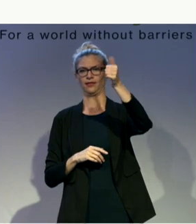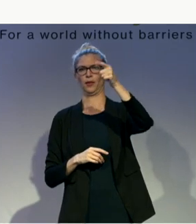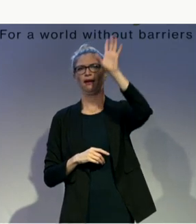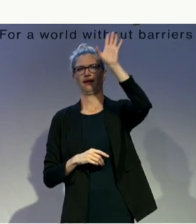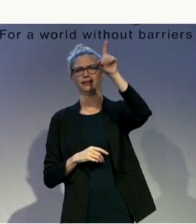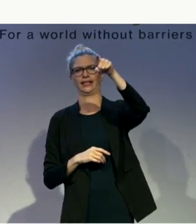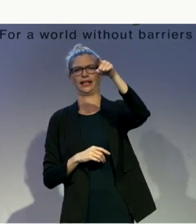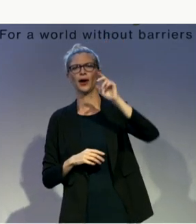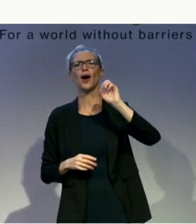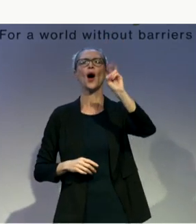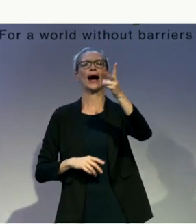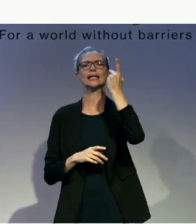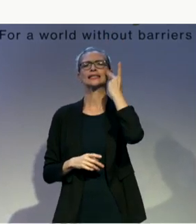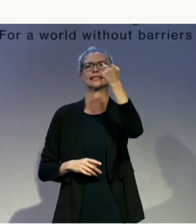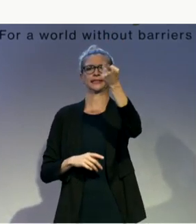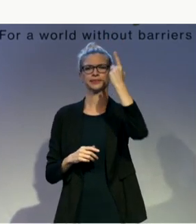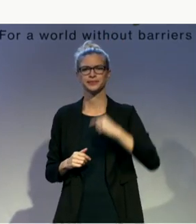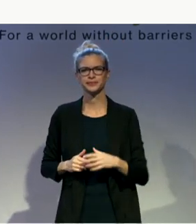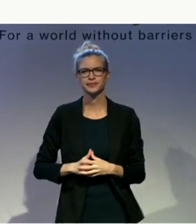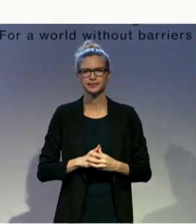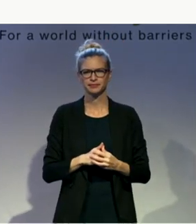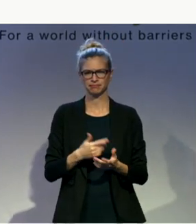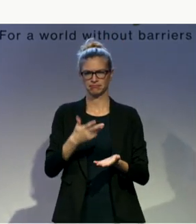Okay, I see a gentleman there in the middle.